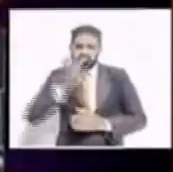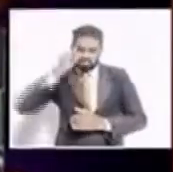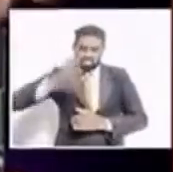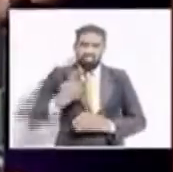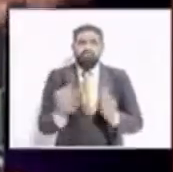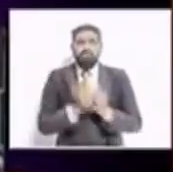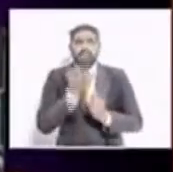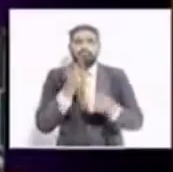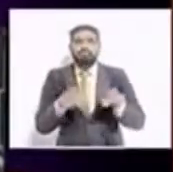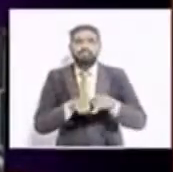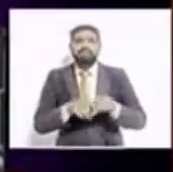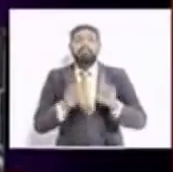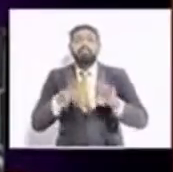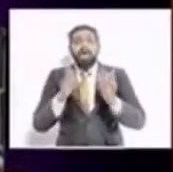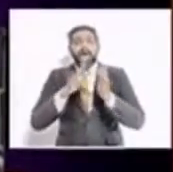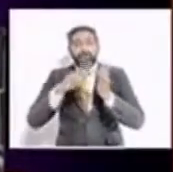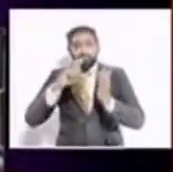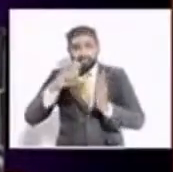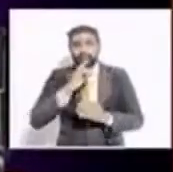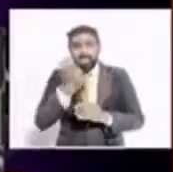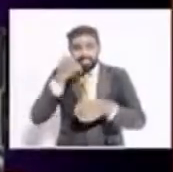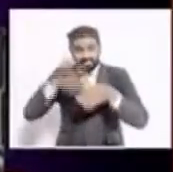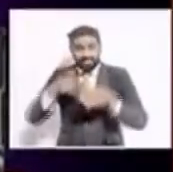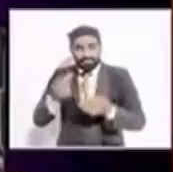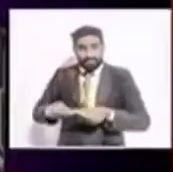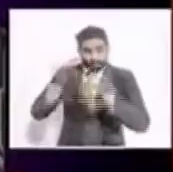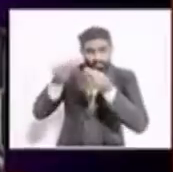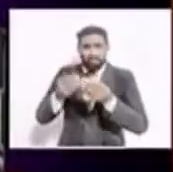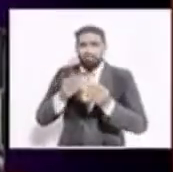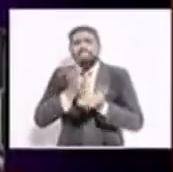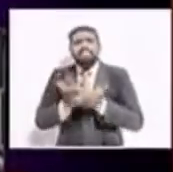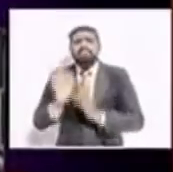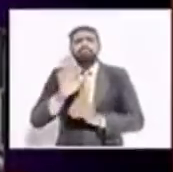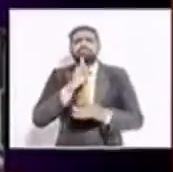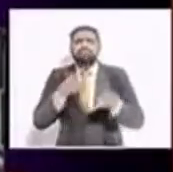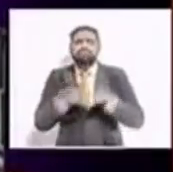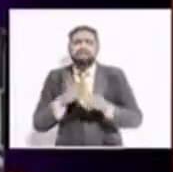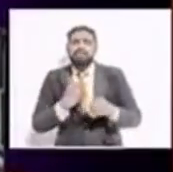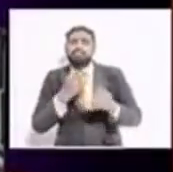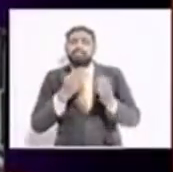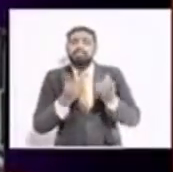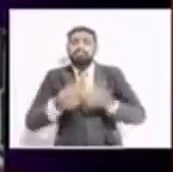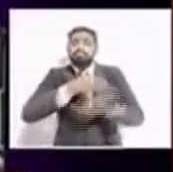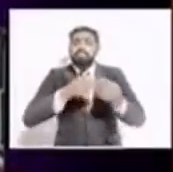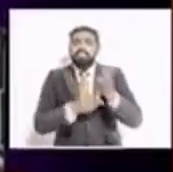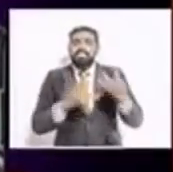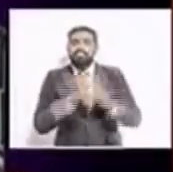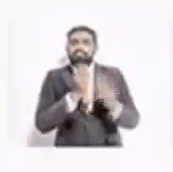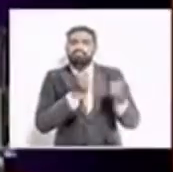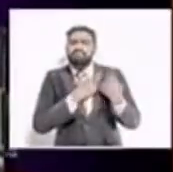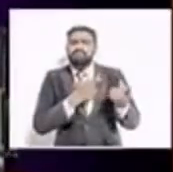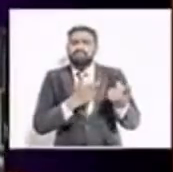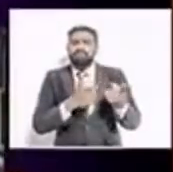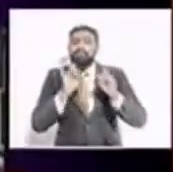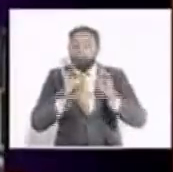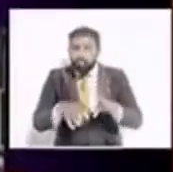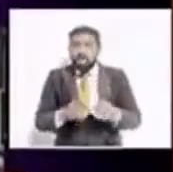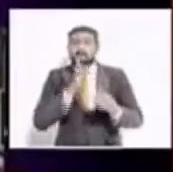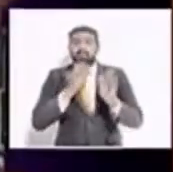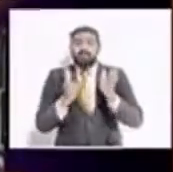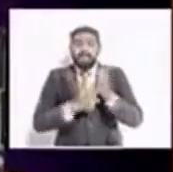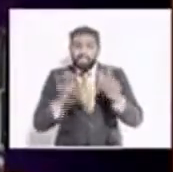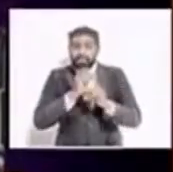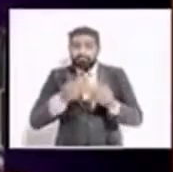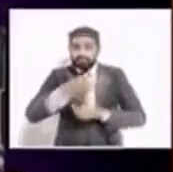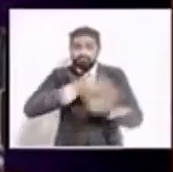really from India. The Minister of Finance is the main actor in this and also the creator of all these crises. IOC kaharaha